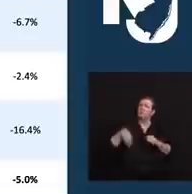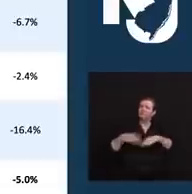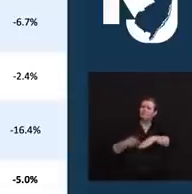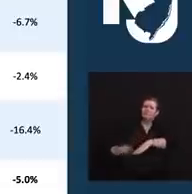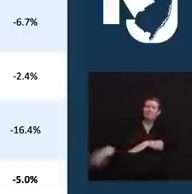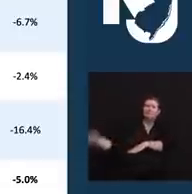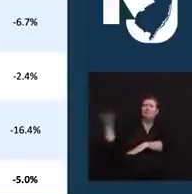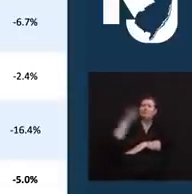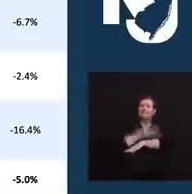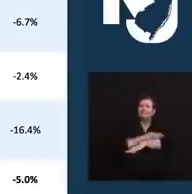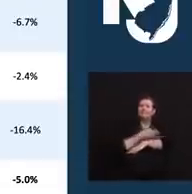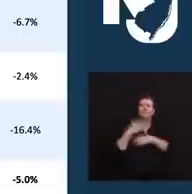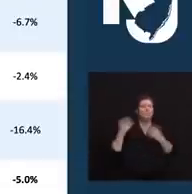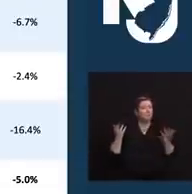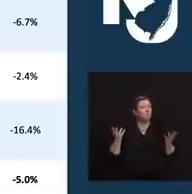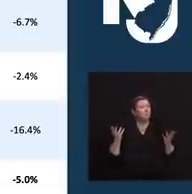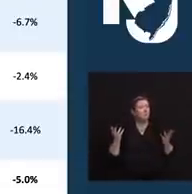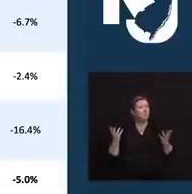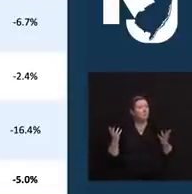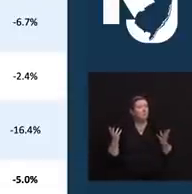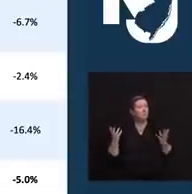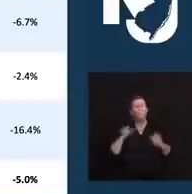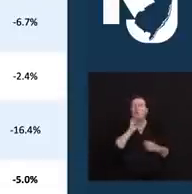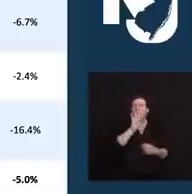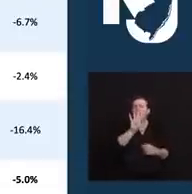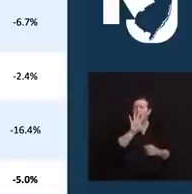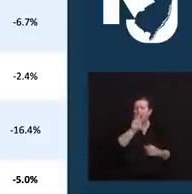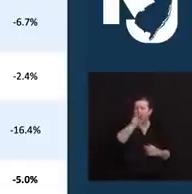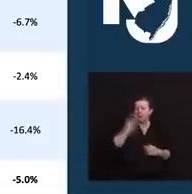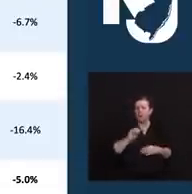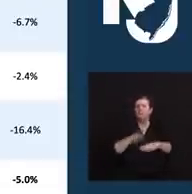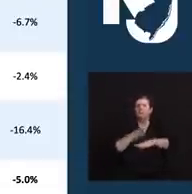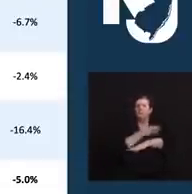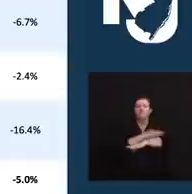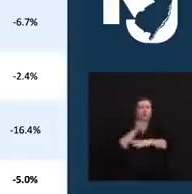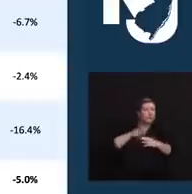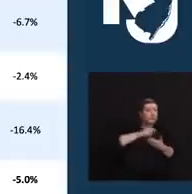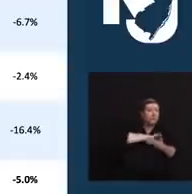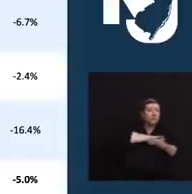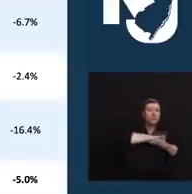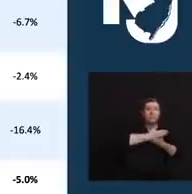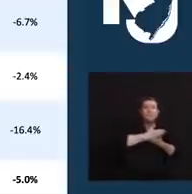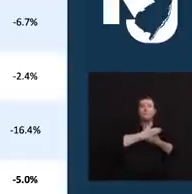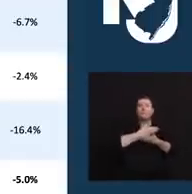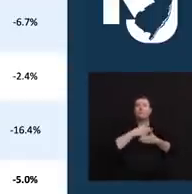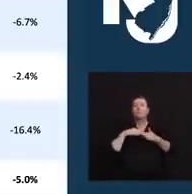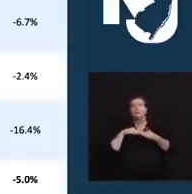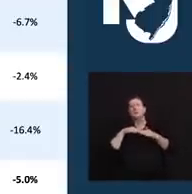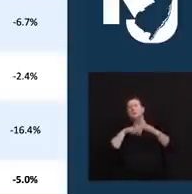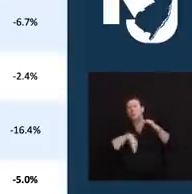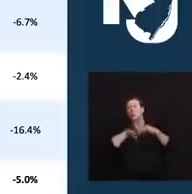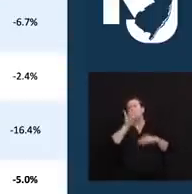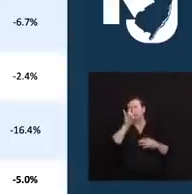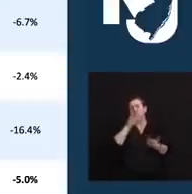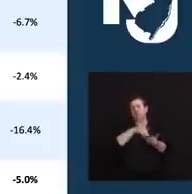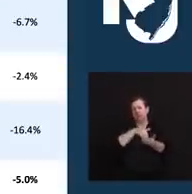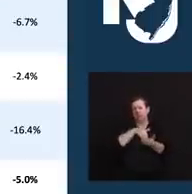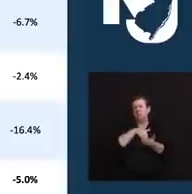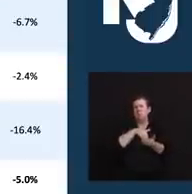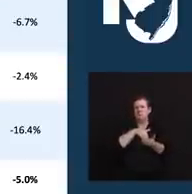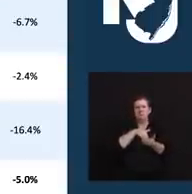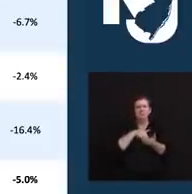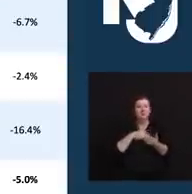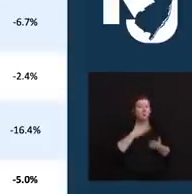concluded. The number of students needing a laptop or other device is now below 7,000, while the number of those lacking